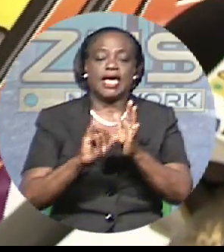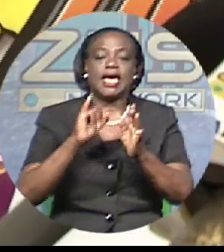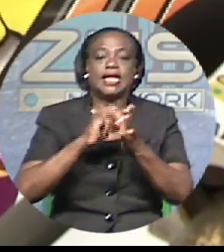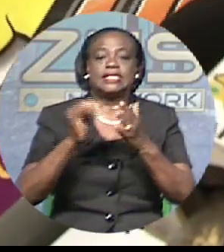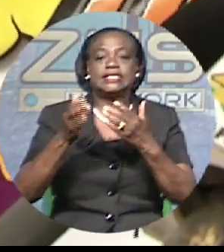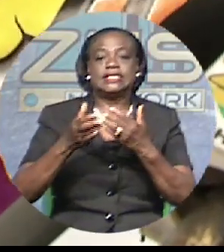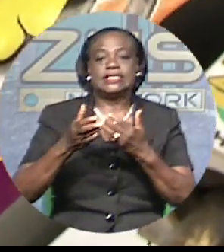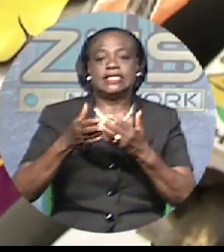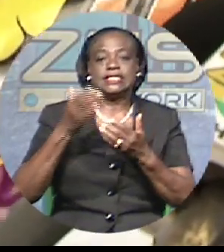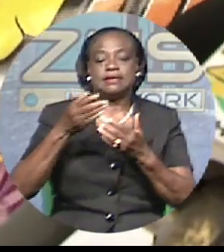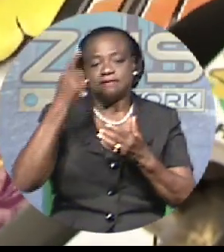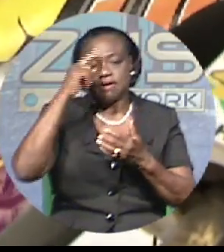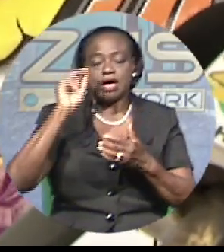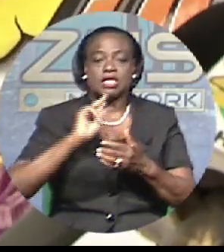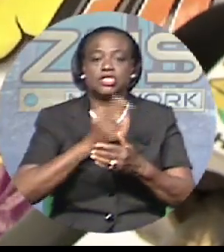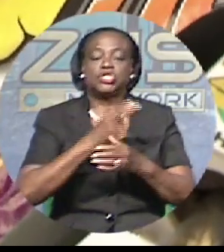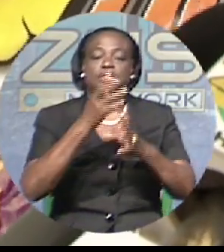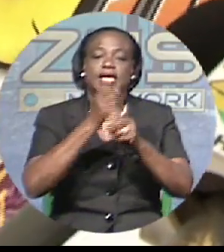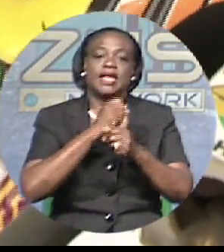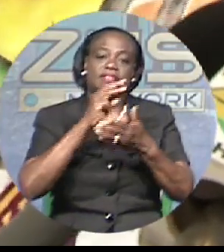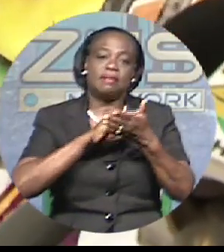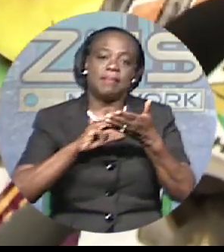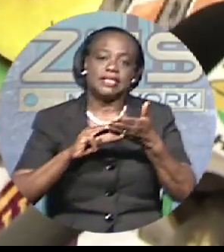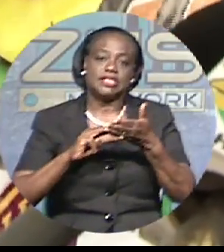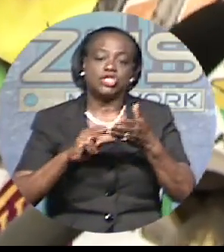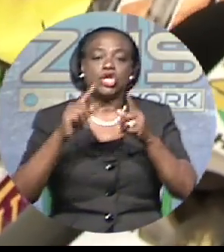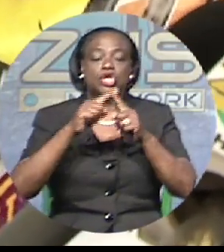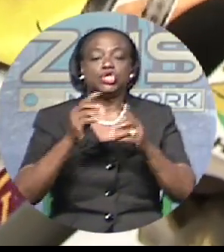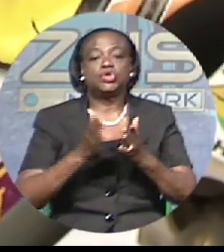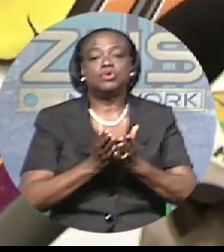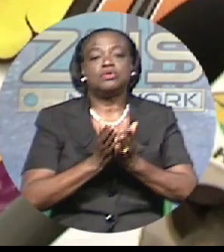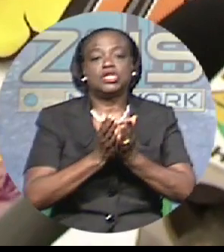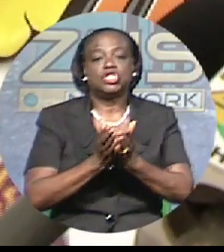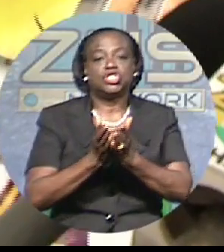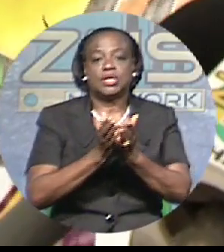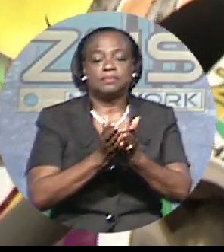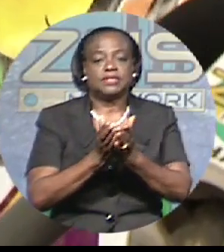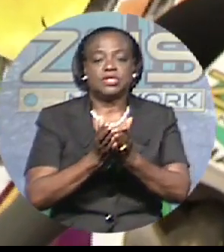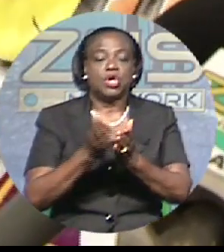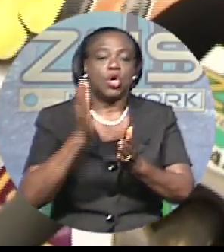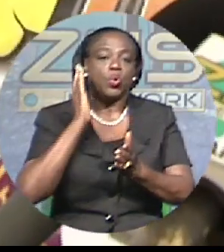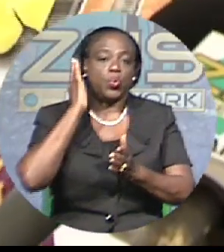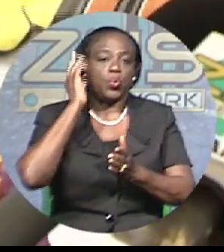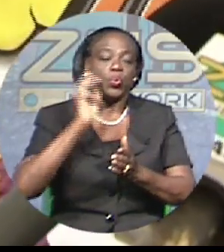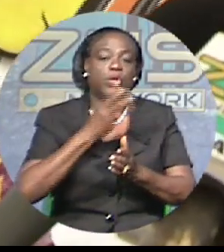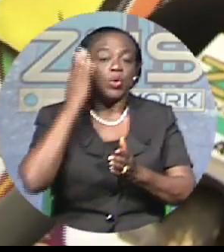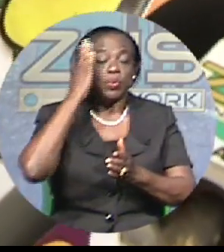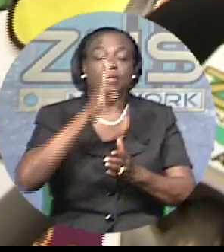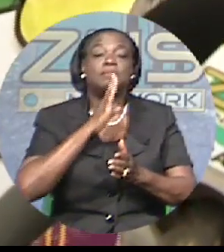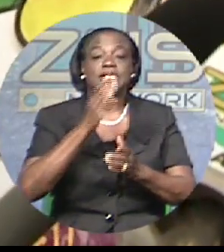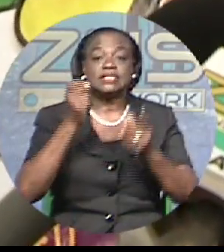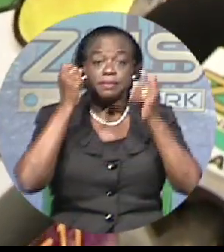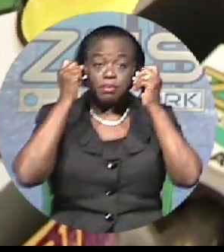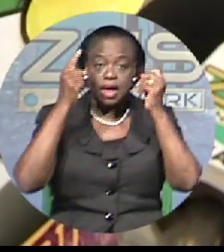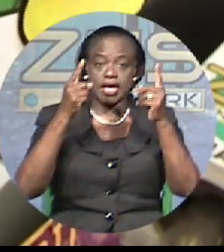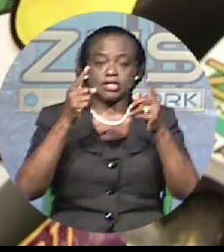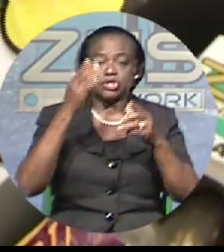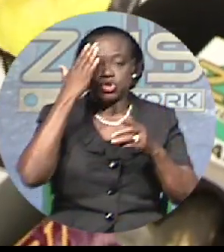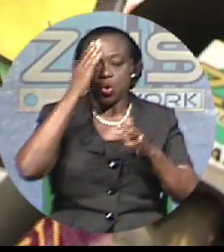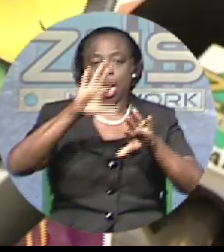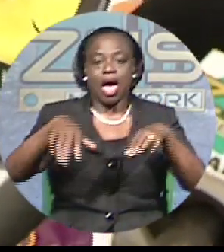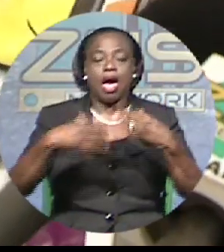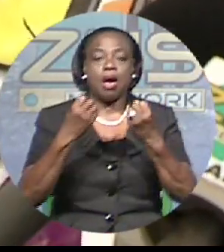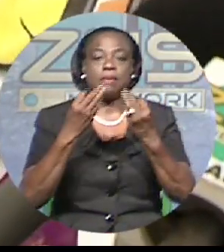the message to the cruise ships in a timely manner. In fact, we'll be amazed at how many people will choose to come to the